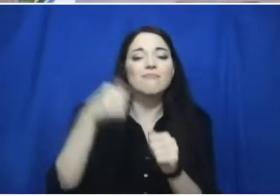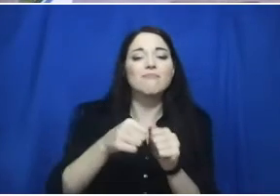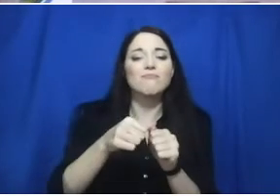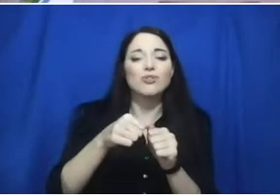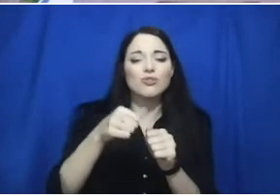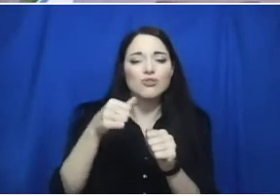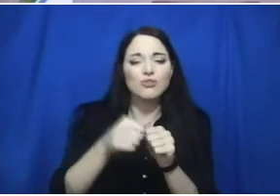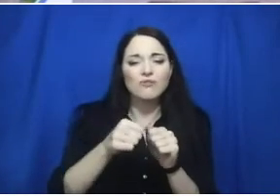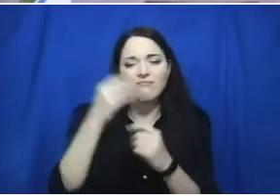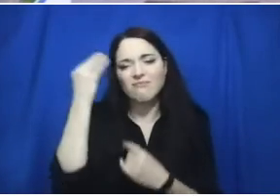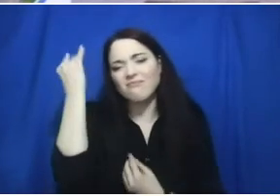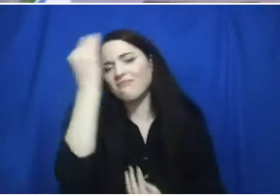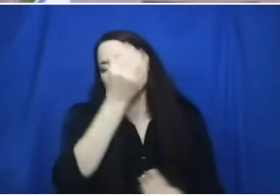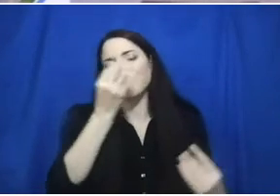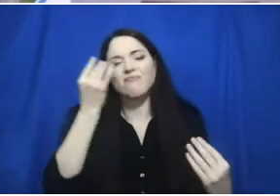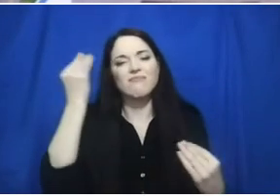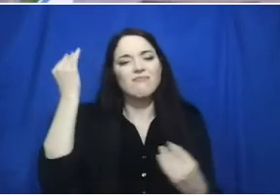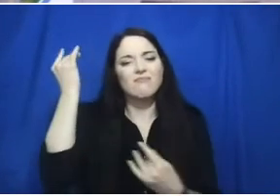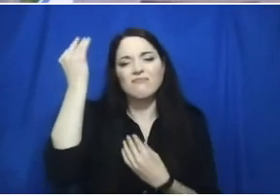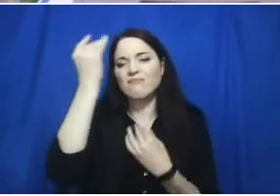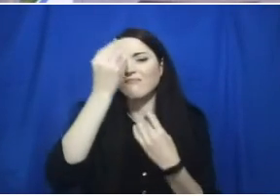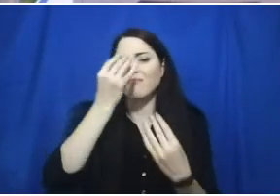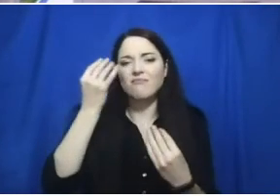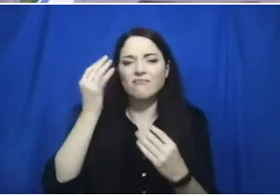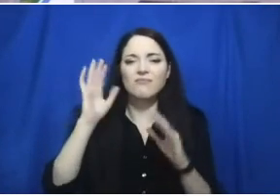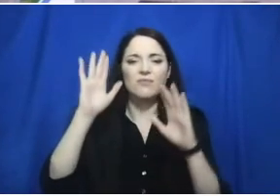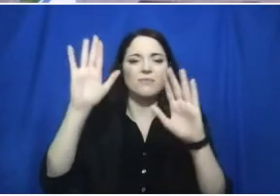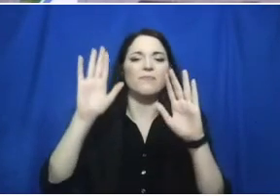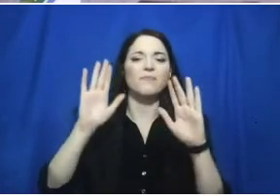remember your wondrous